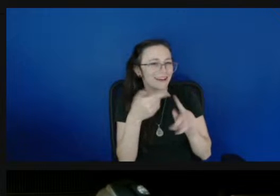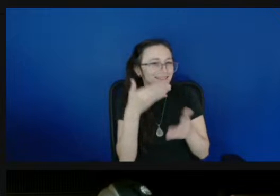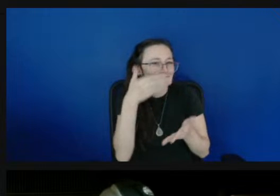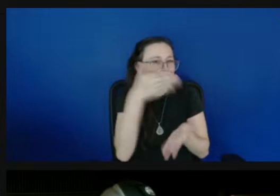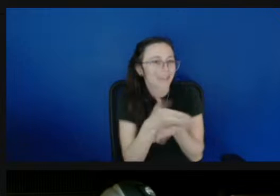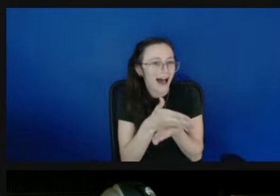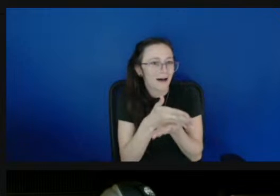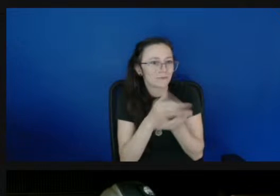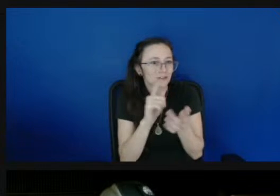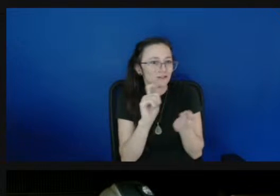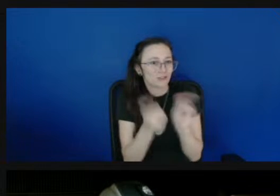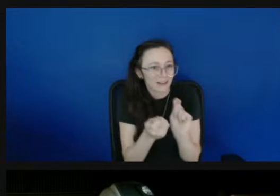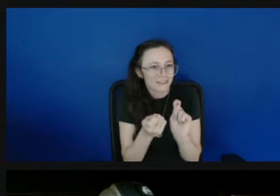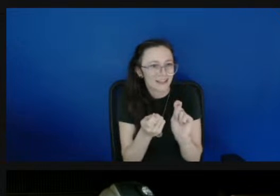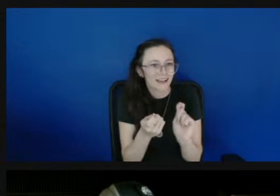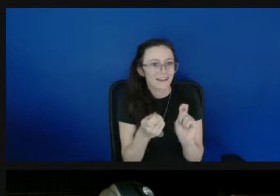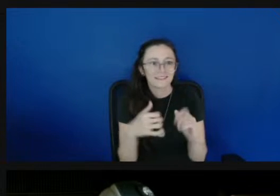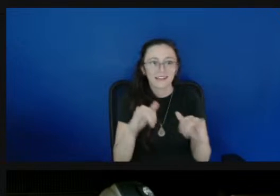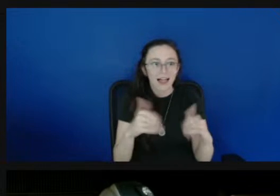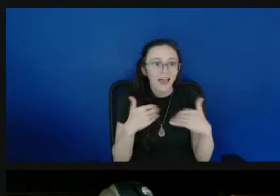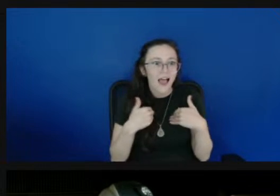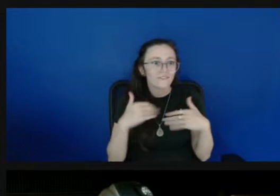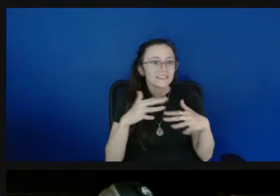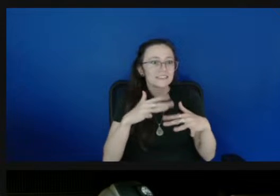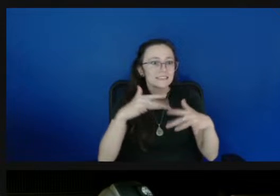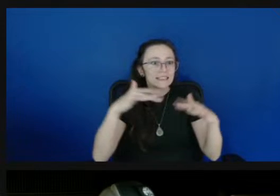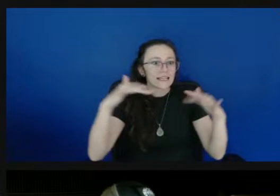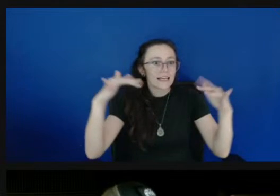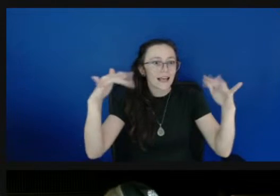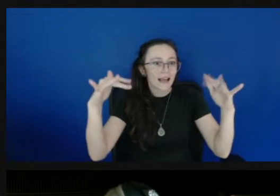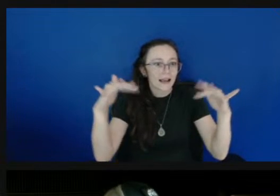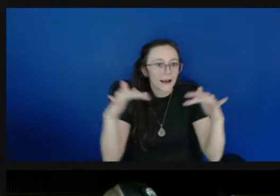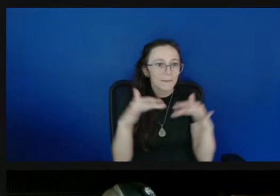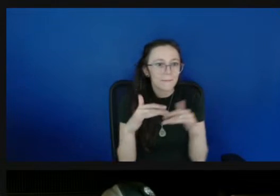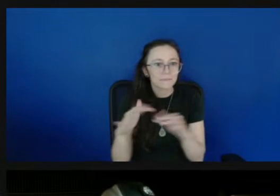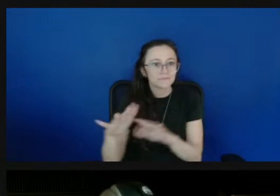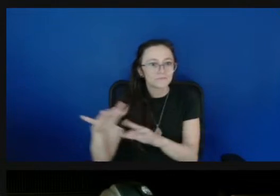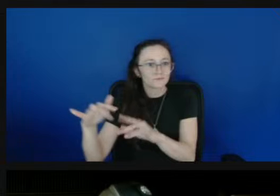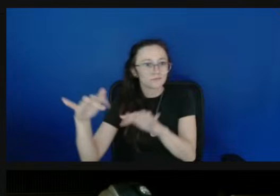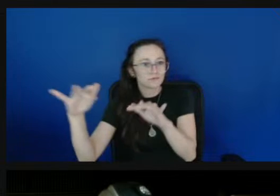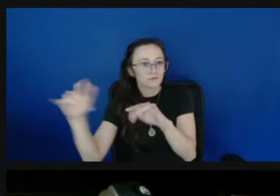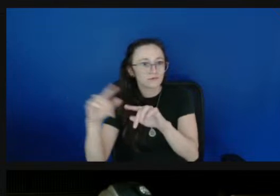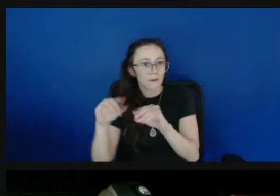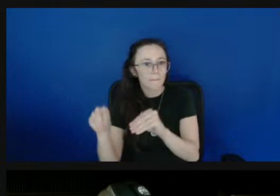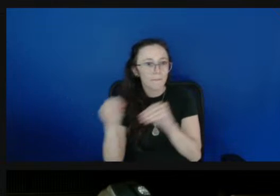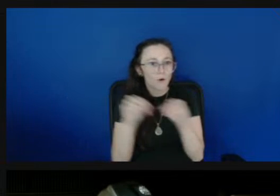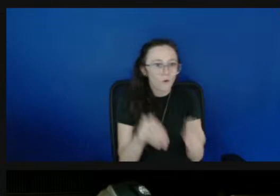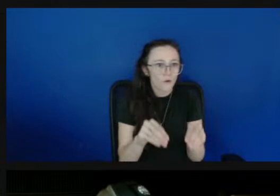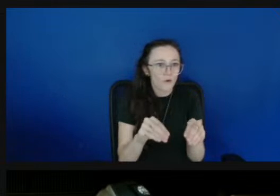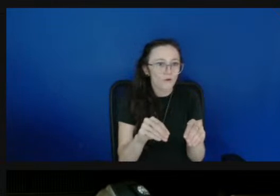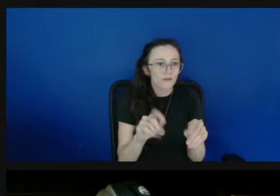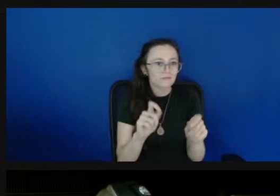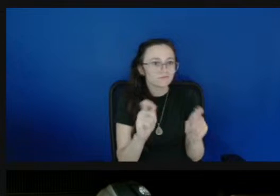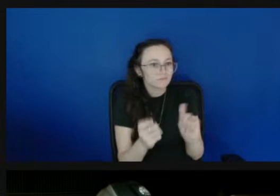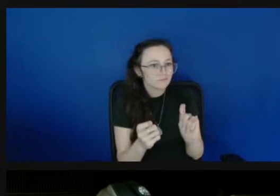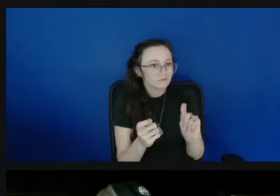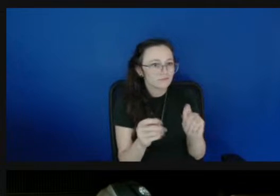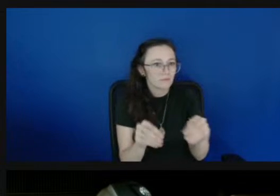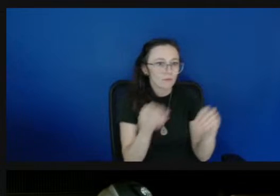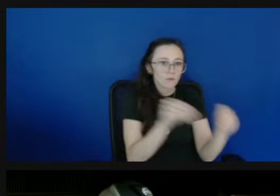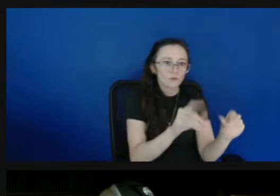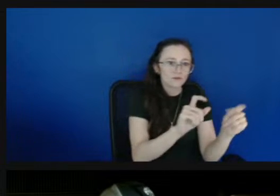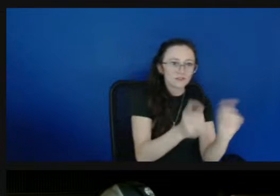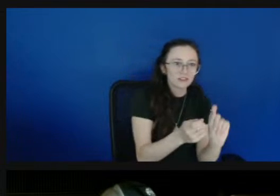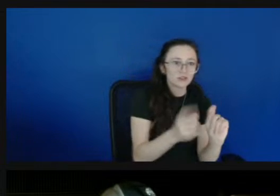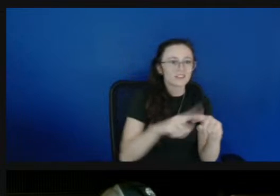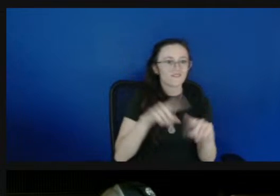like steam is still moving from different spot to different spot. There's small changes, but it still, has some variation to